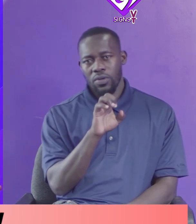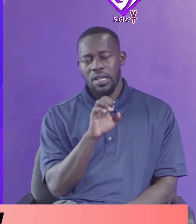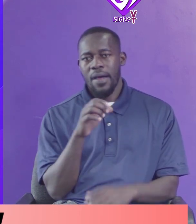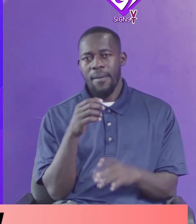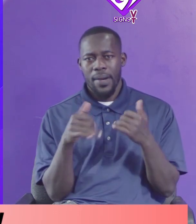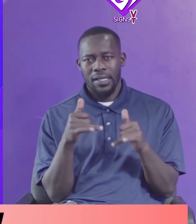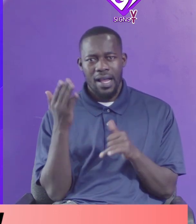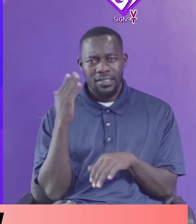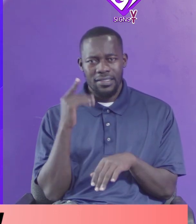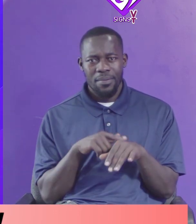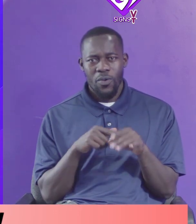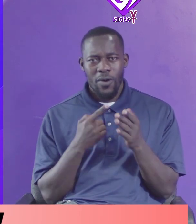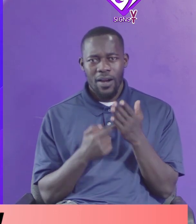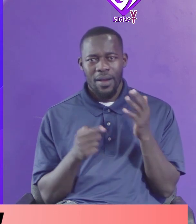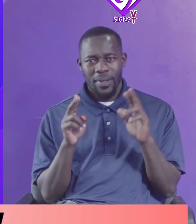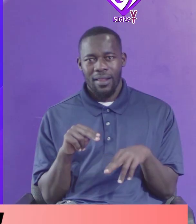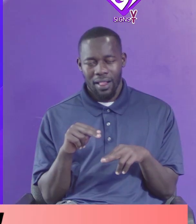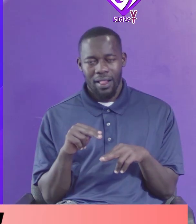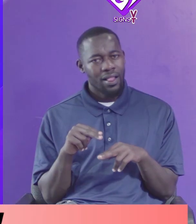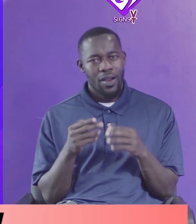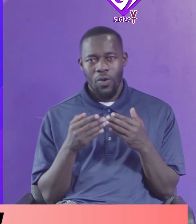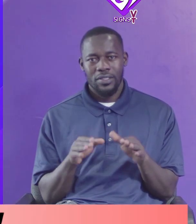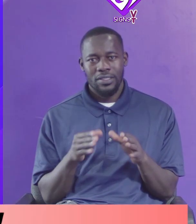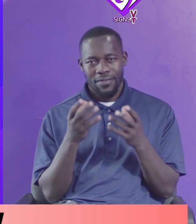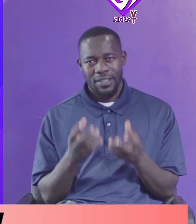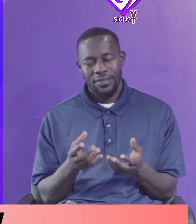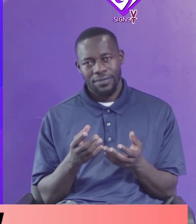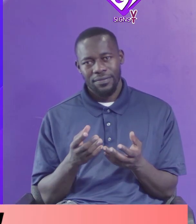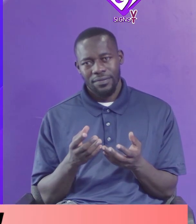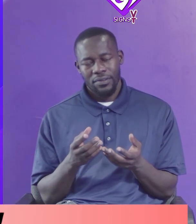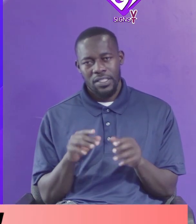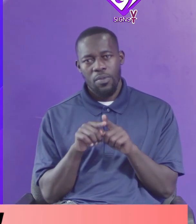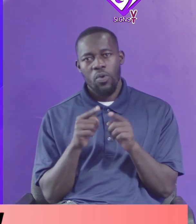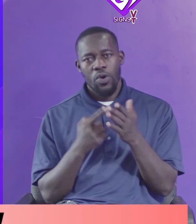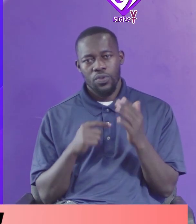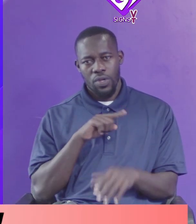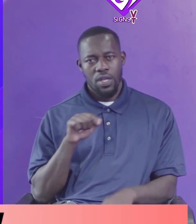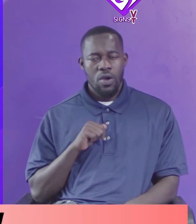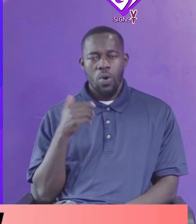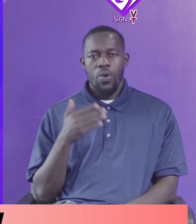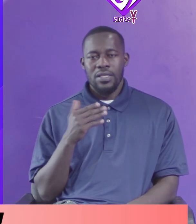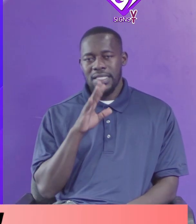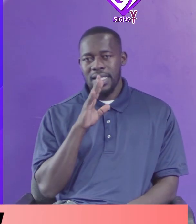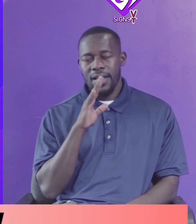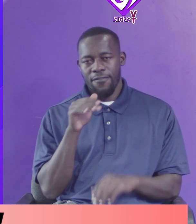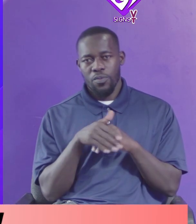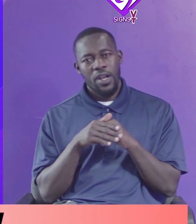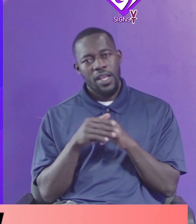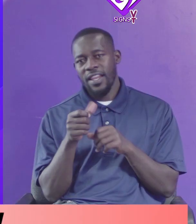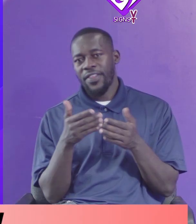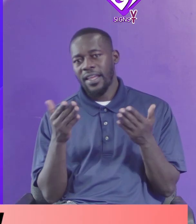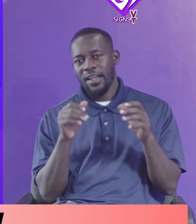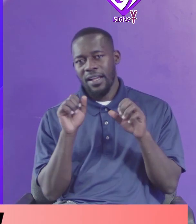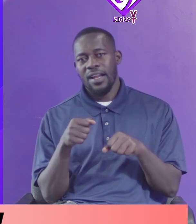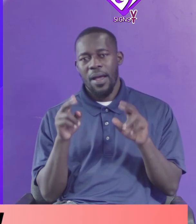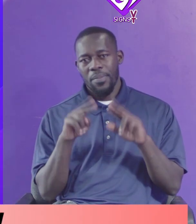miraculously, They were, right? against that. And that is now what we usually say that in football anything can happen. Yes. Right?